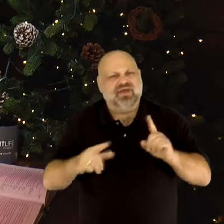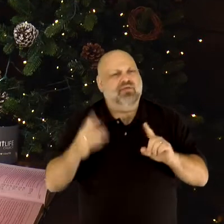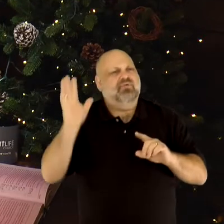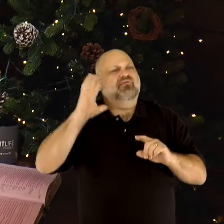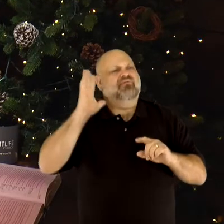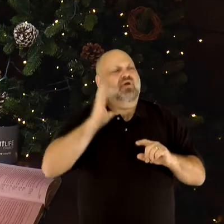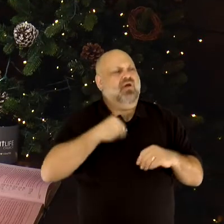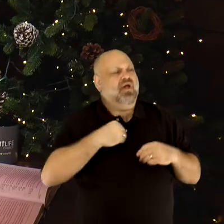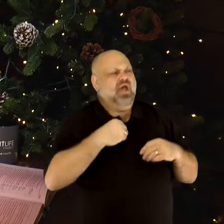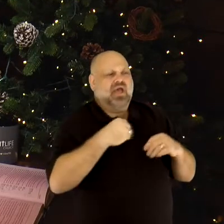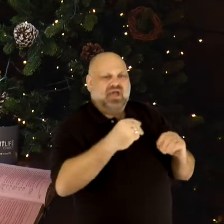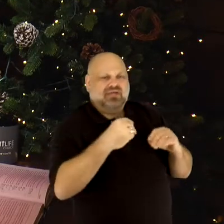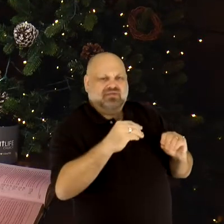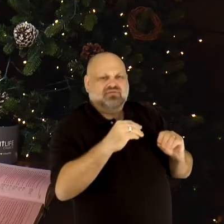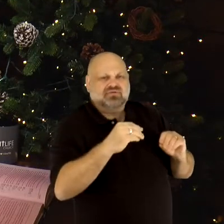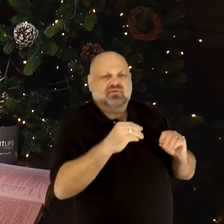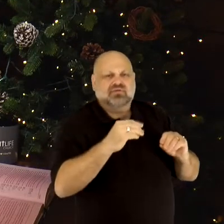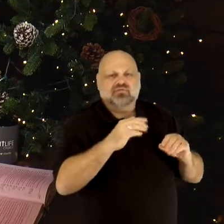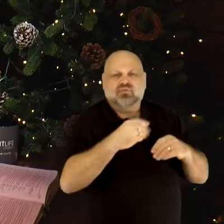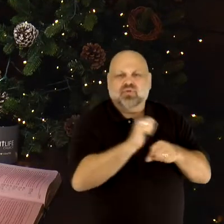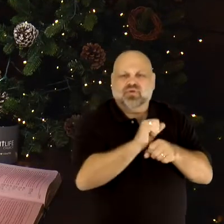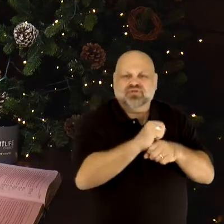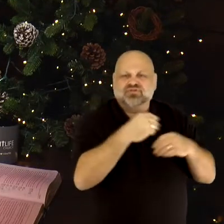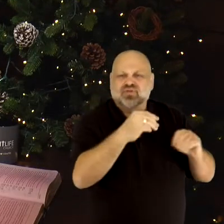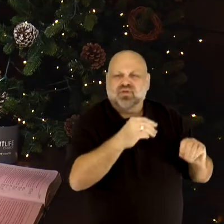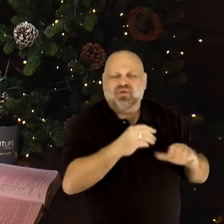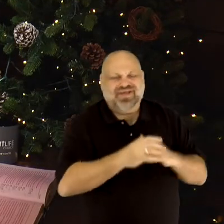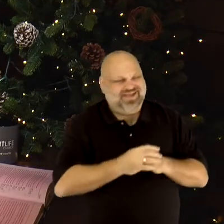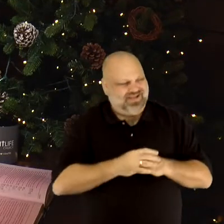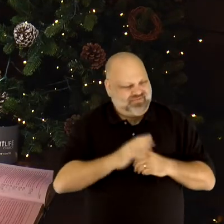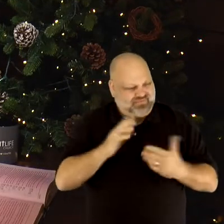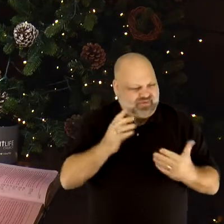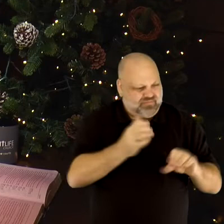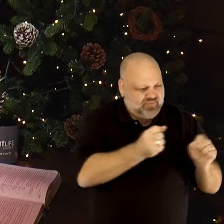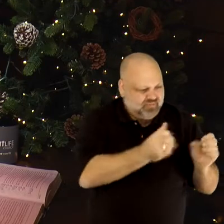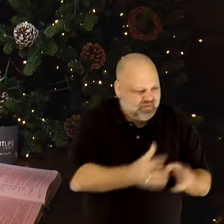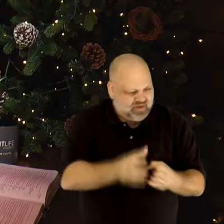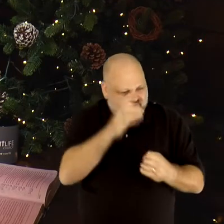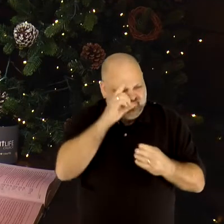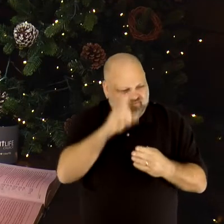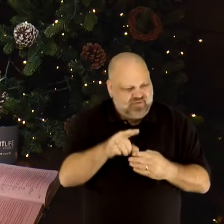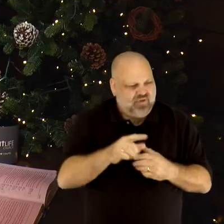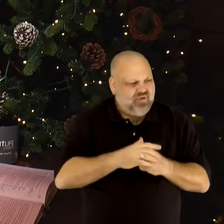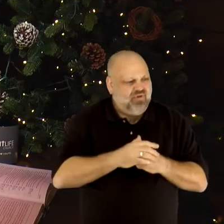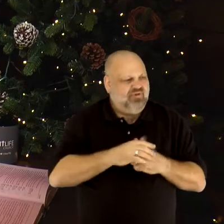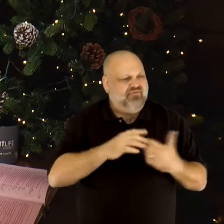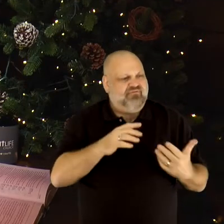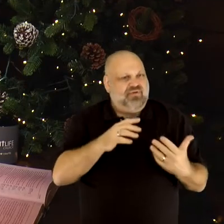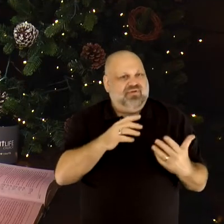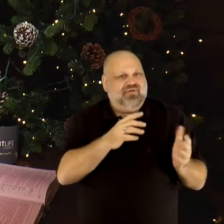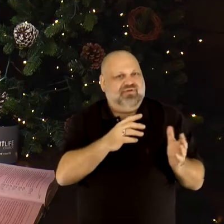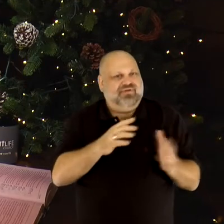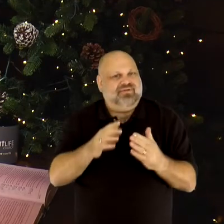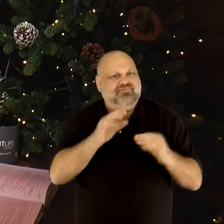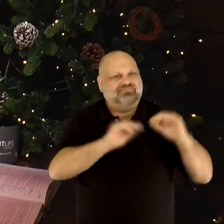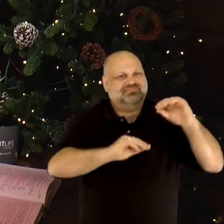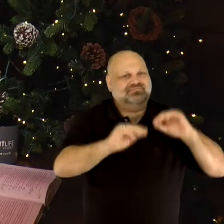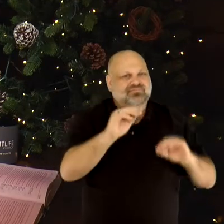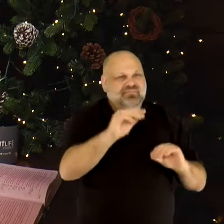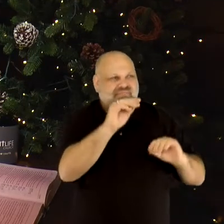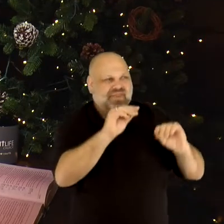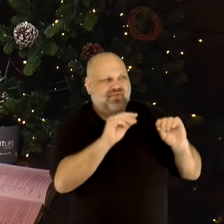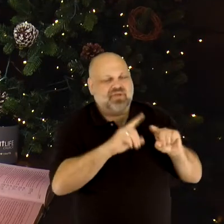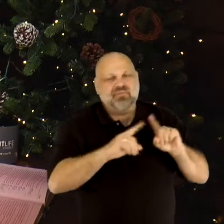and August for Christmas merchandise, including Christmas trees, that would begin trickling in. You know, the Christmas story is an example of living